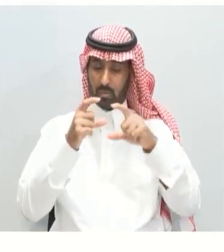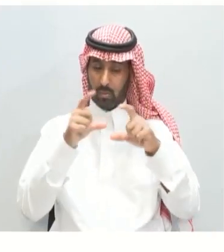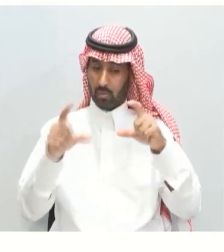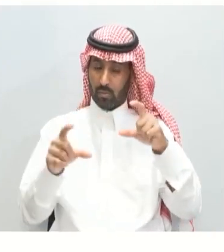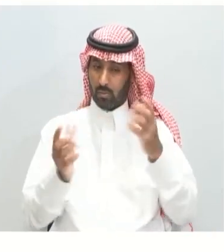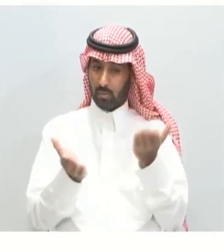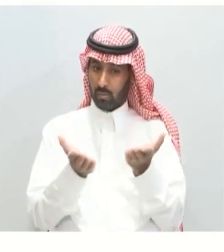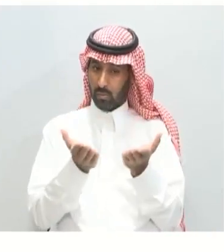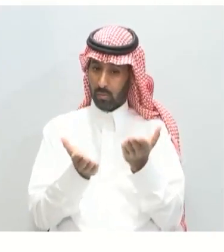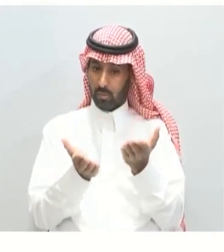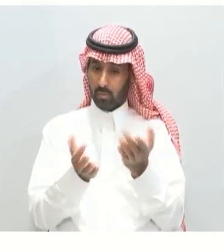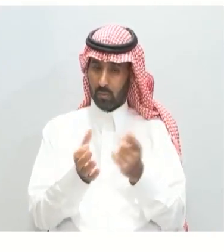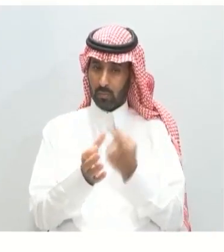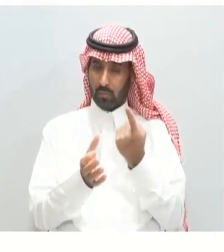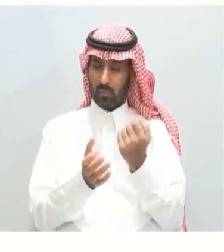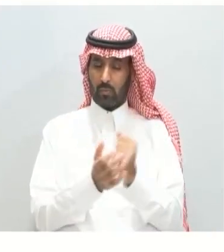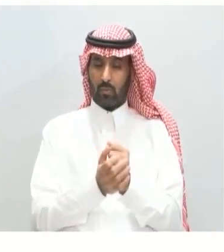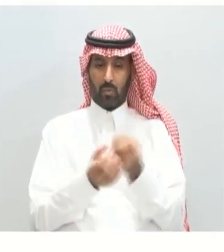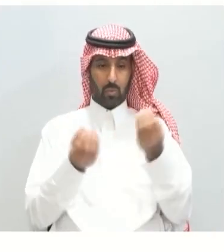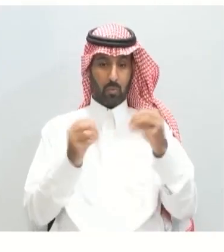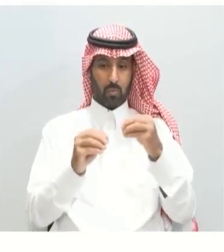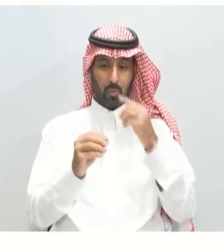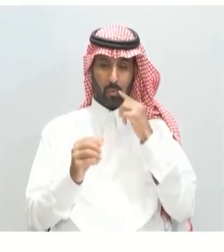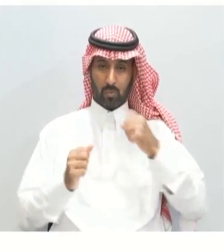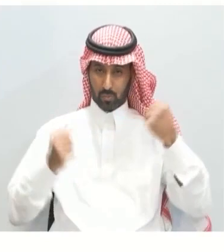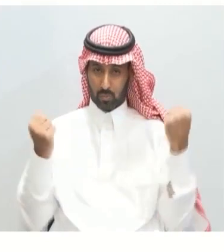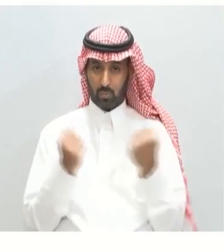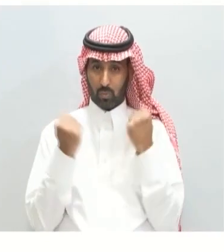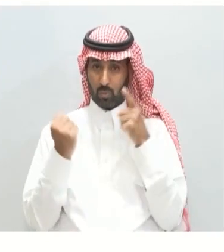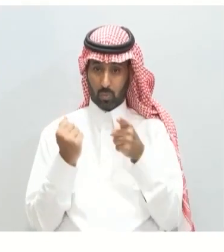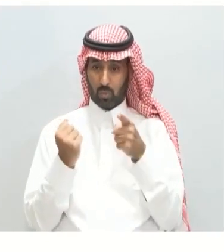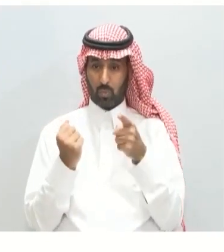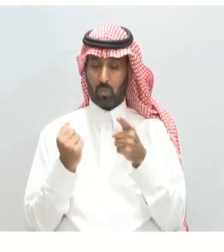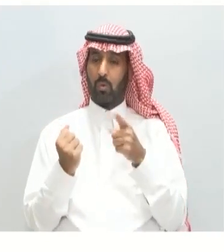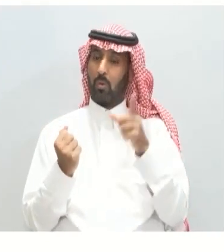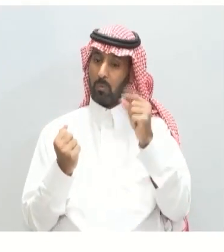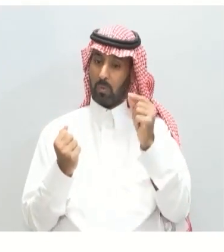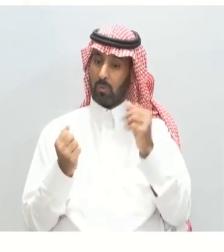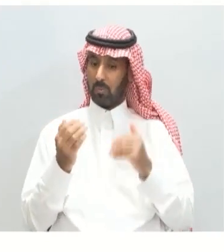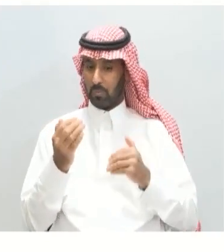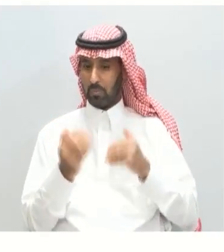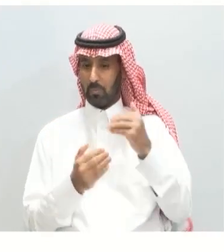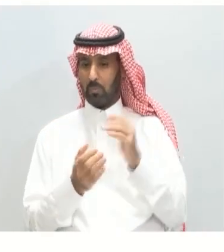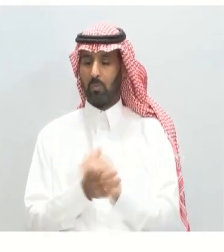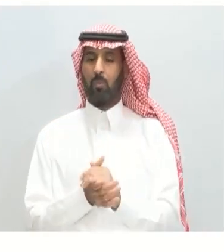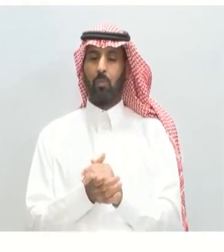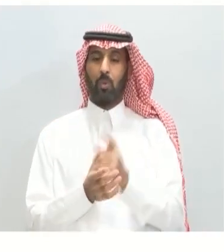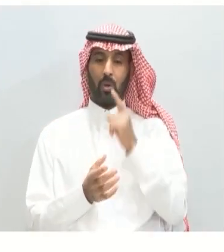first one is already done here. The more you practice, the better you get.